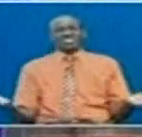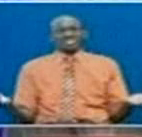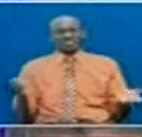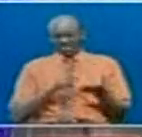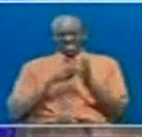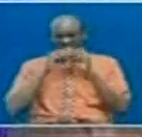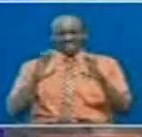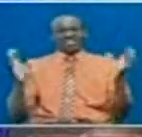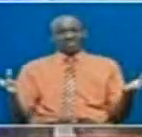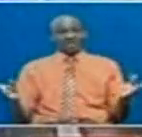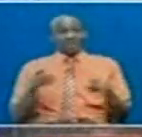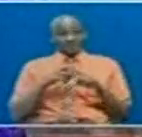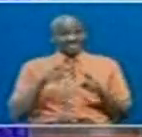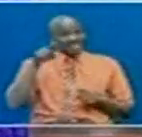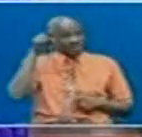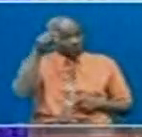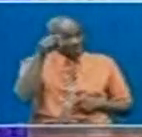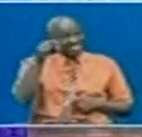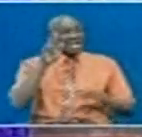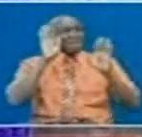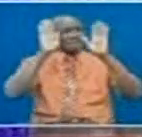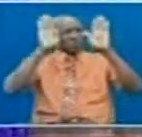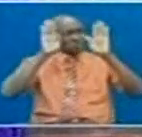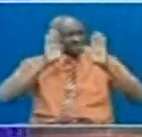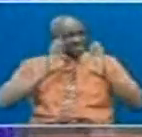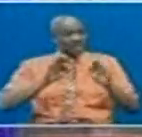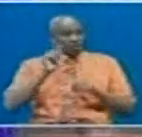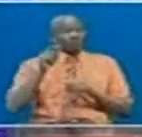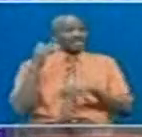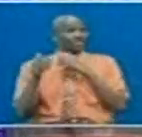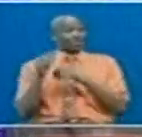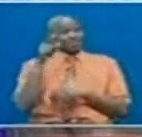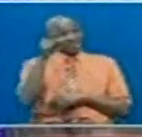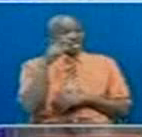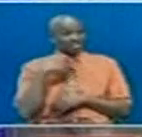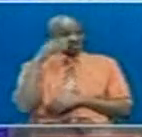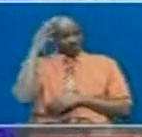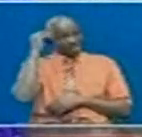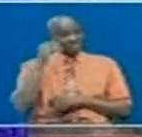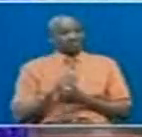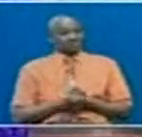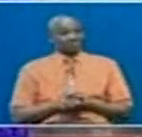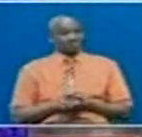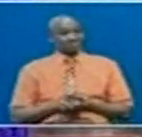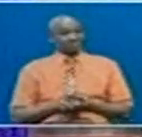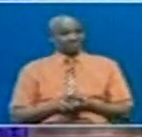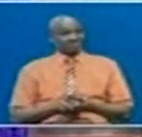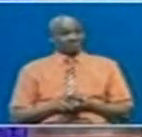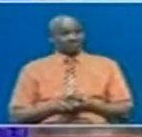nothing. But that is the core of the relationship. You are an